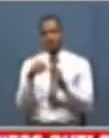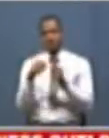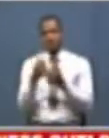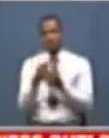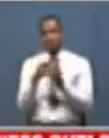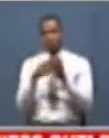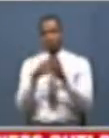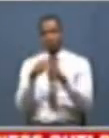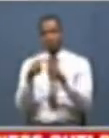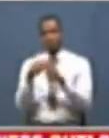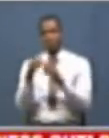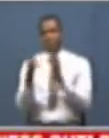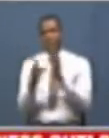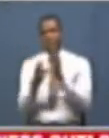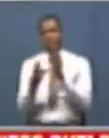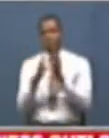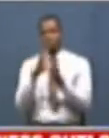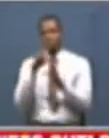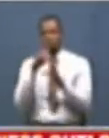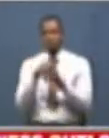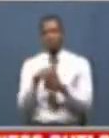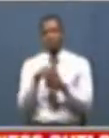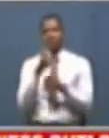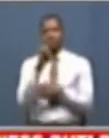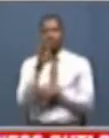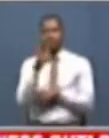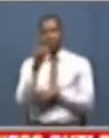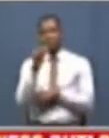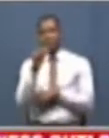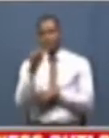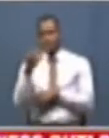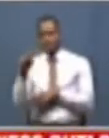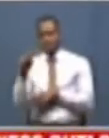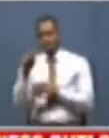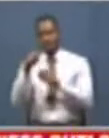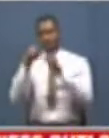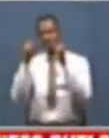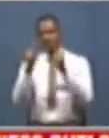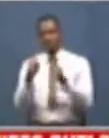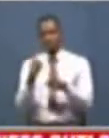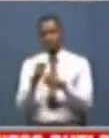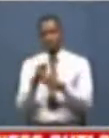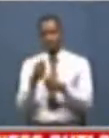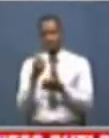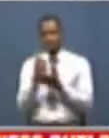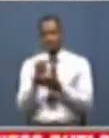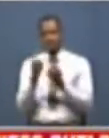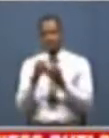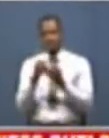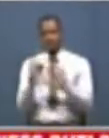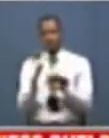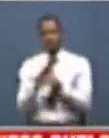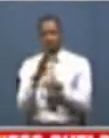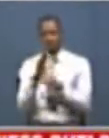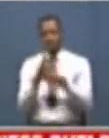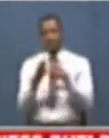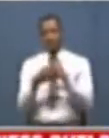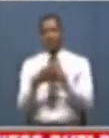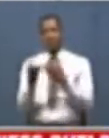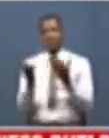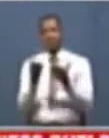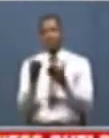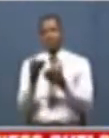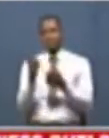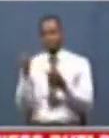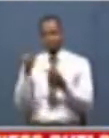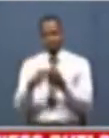deploy technology, including the EFASS system, to deliver efficient banking service. But